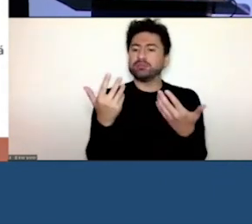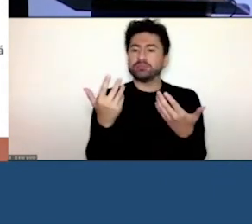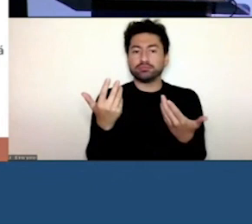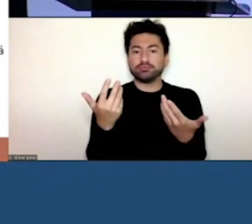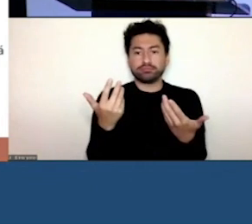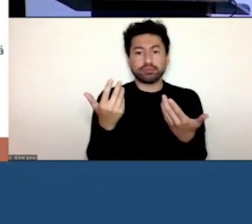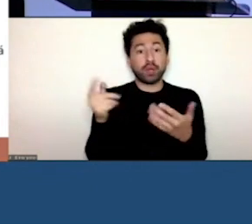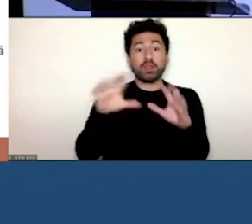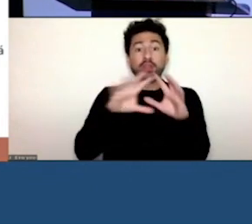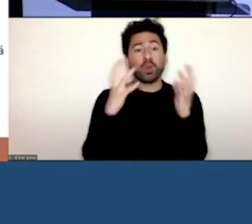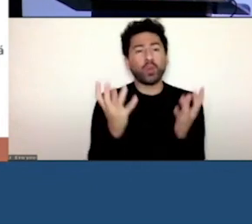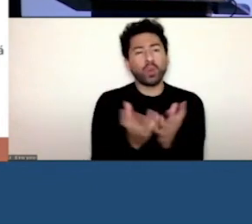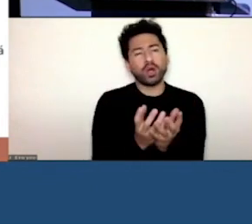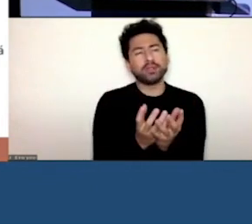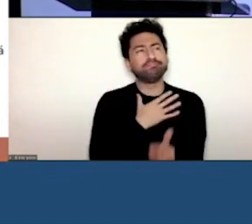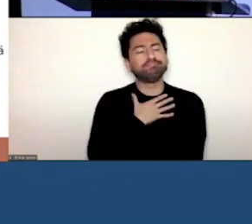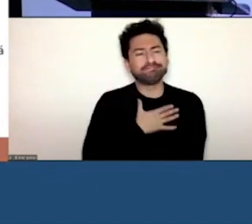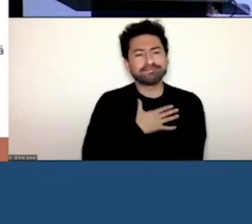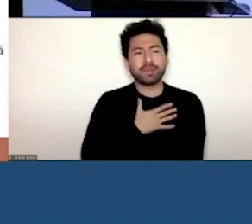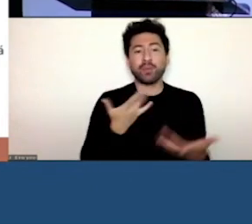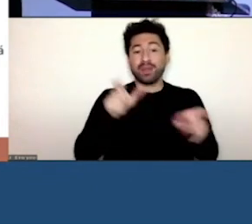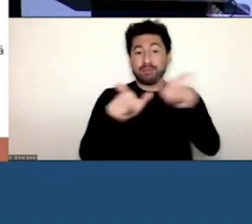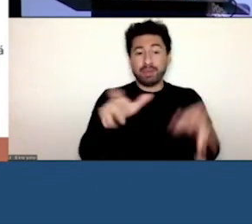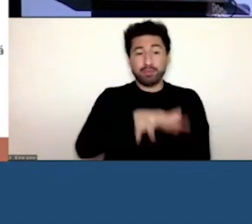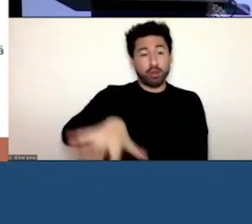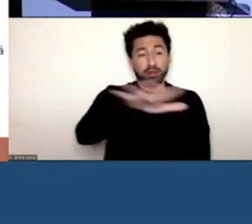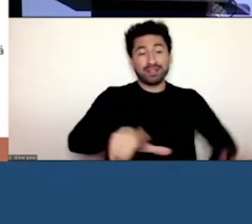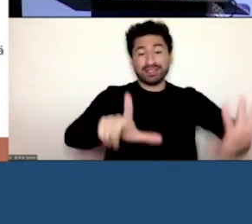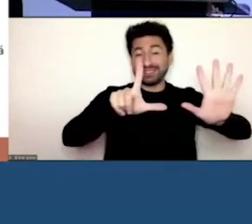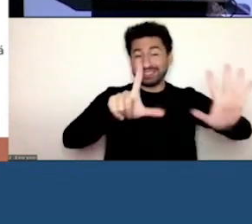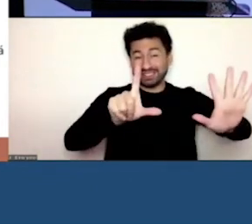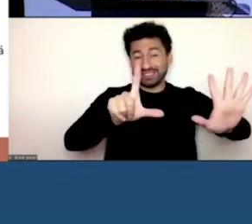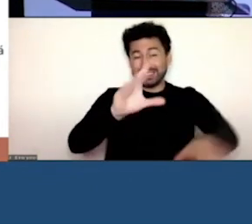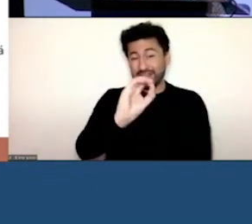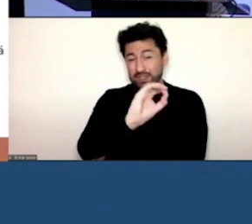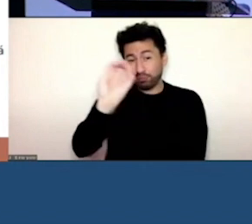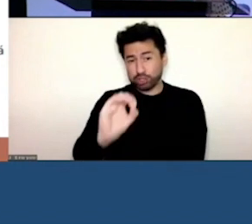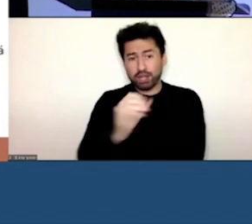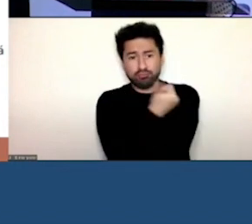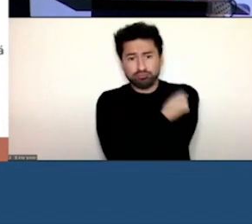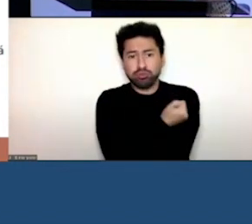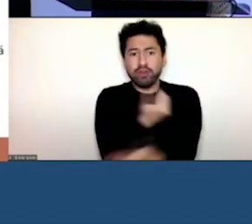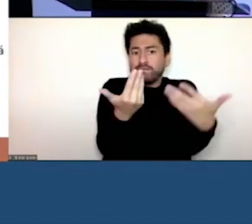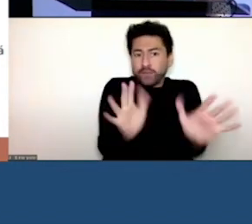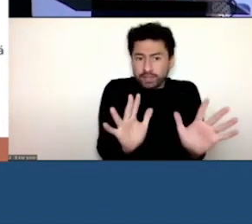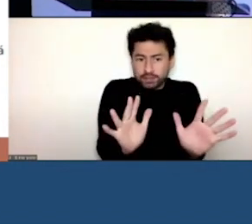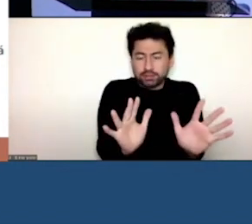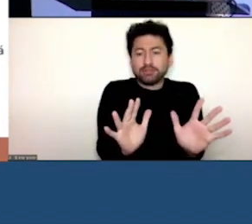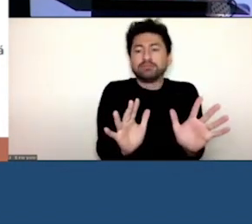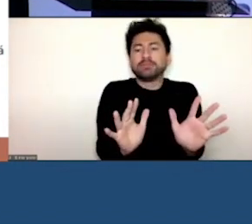the world is asking for us that 70% of the population should be vaccinated so that we can overcome, at